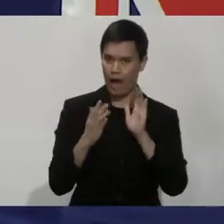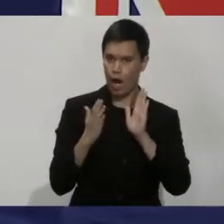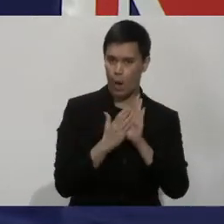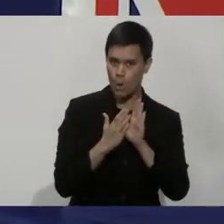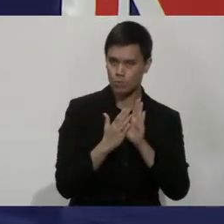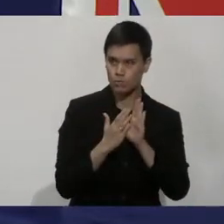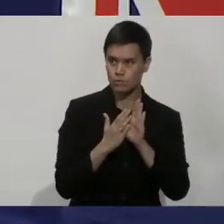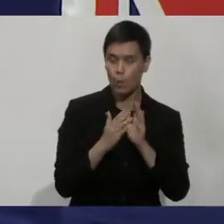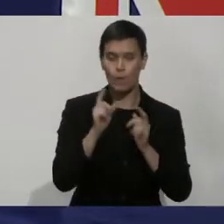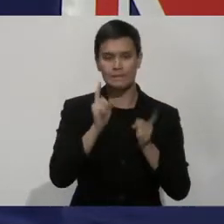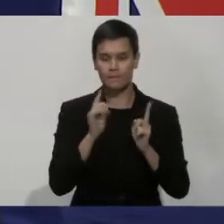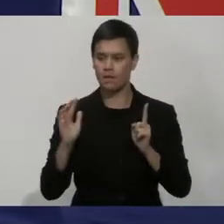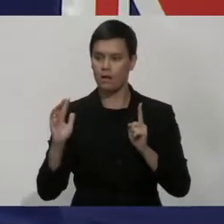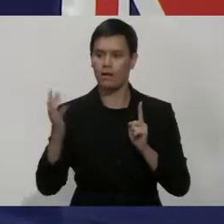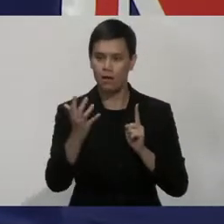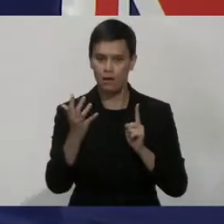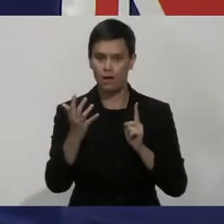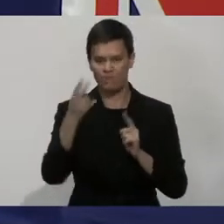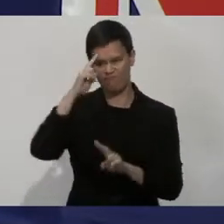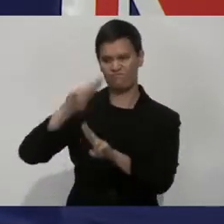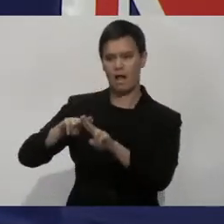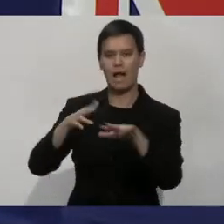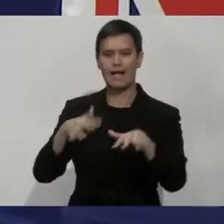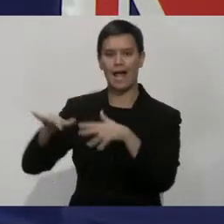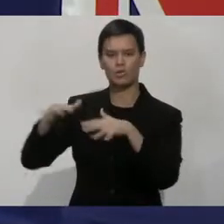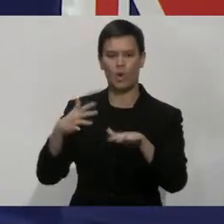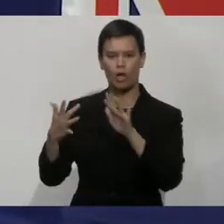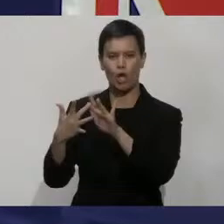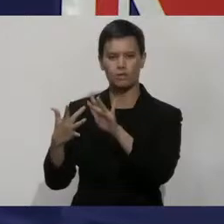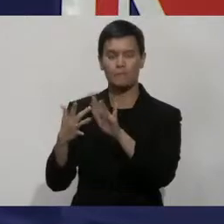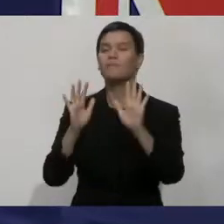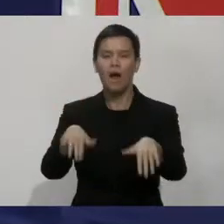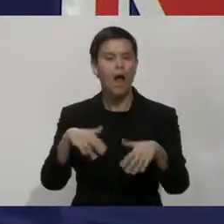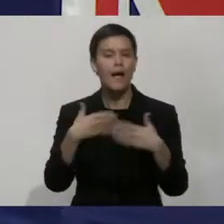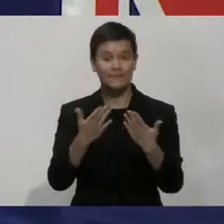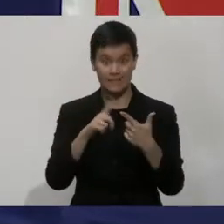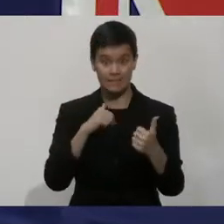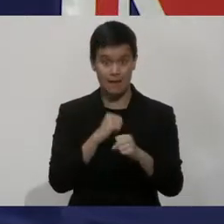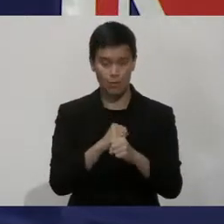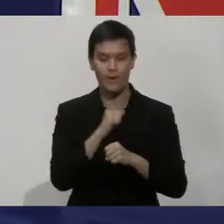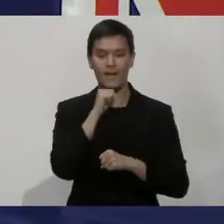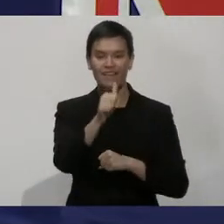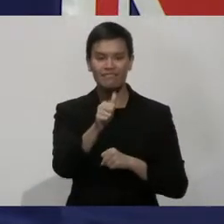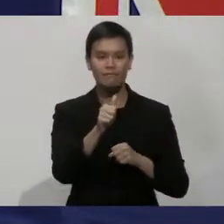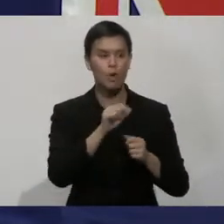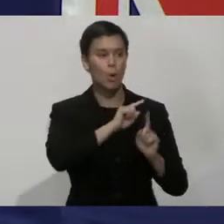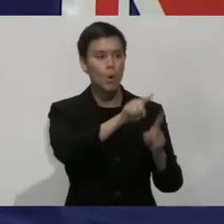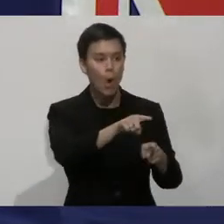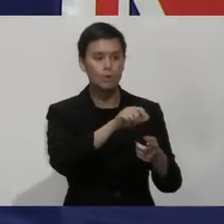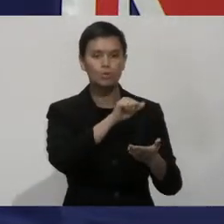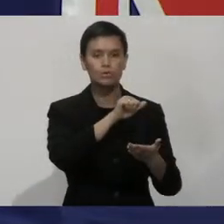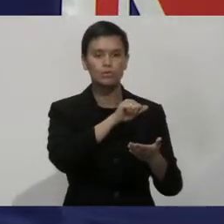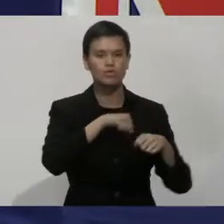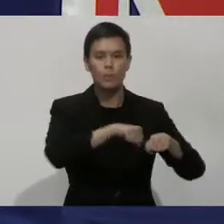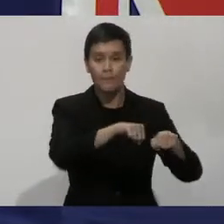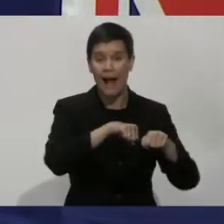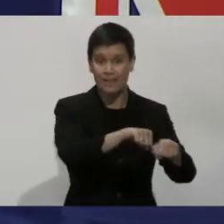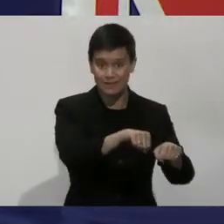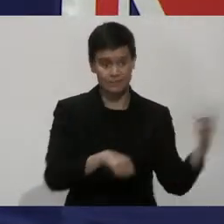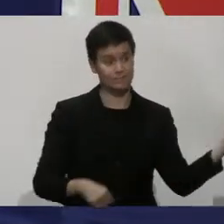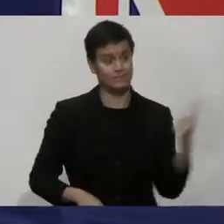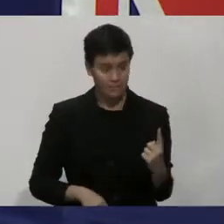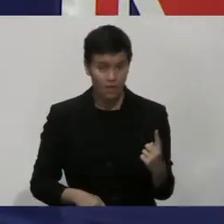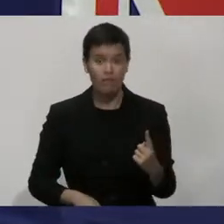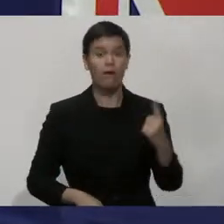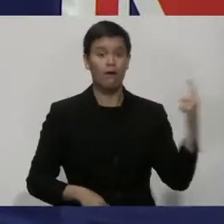an example. If someone's been in a shopping centre or a supermarket, that's very much a casual contact.